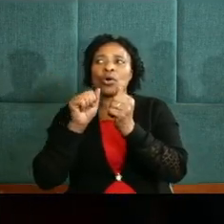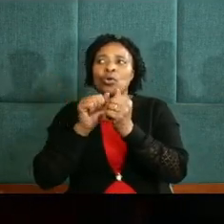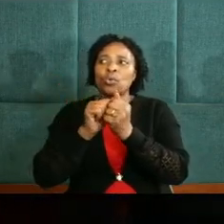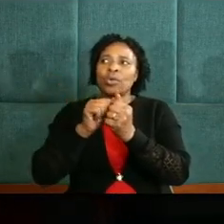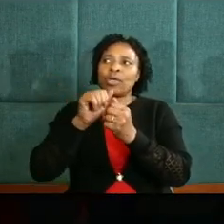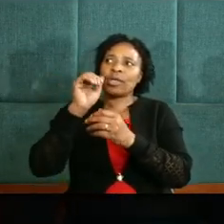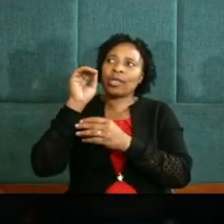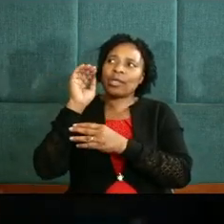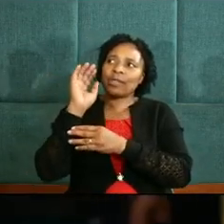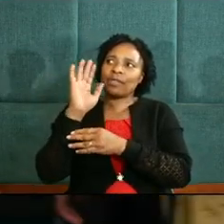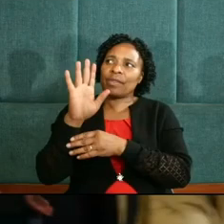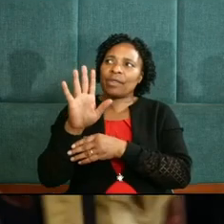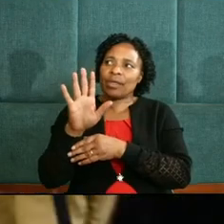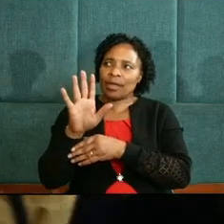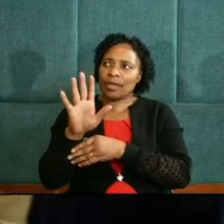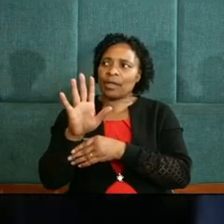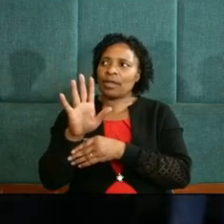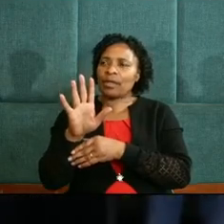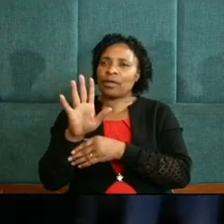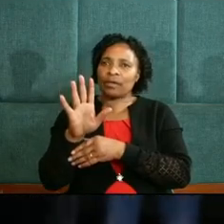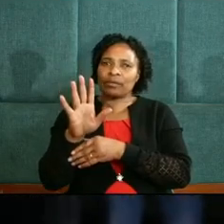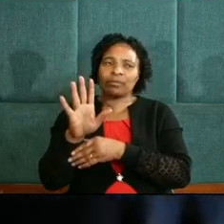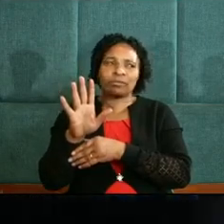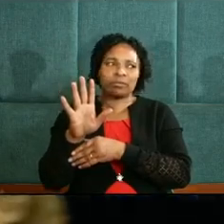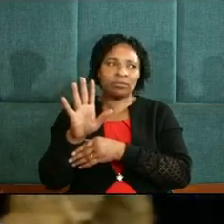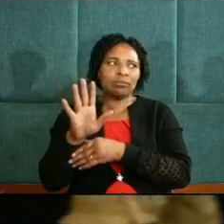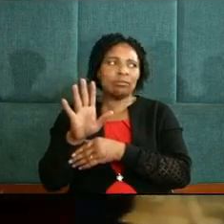Walk with me.